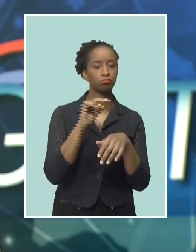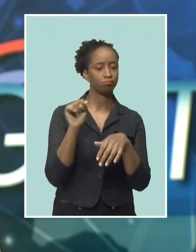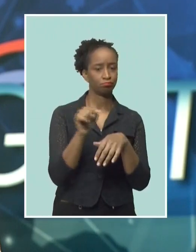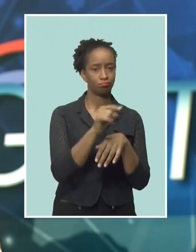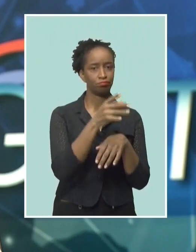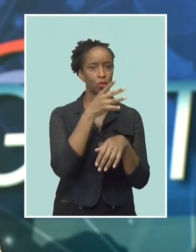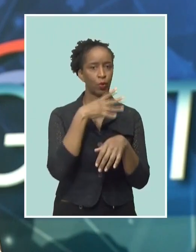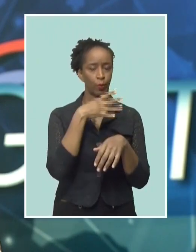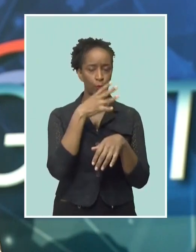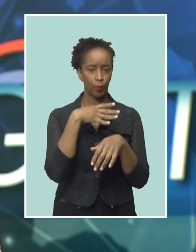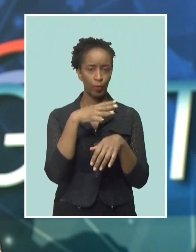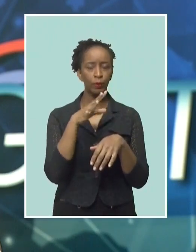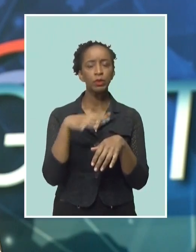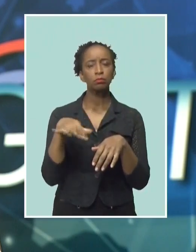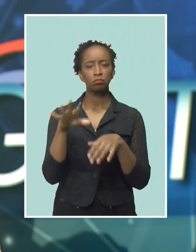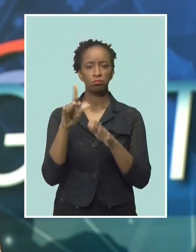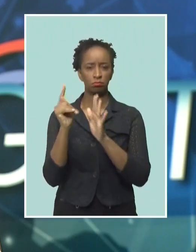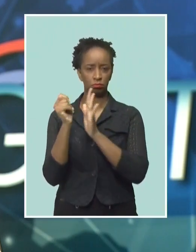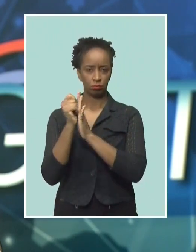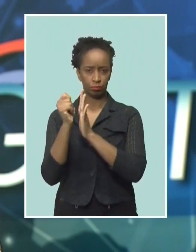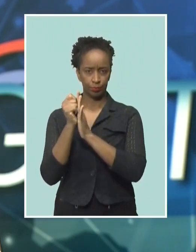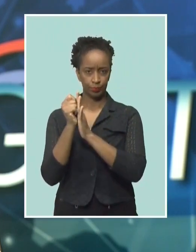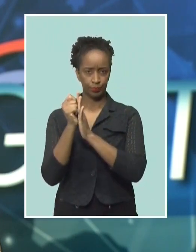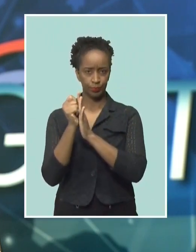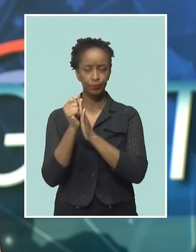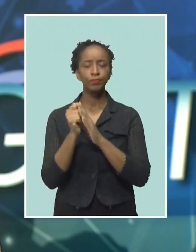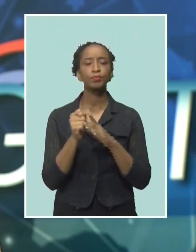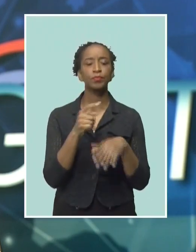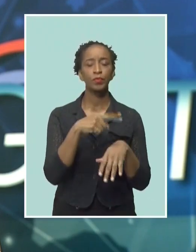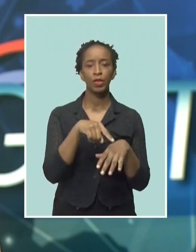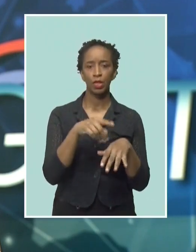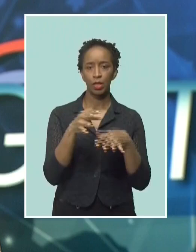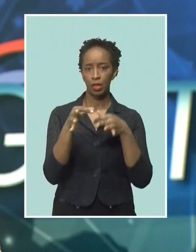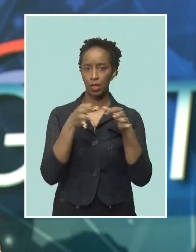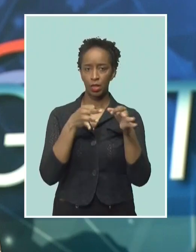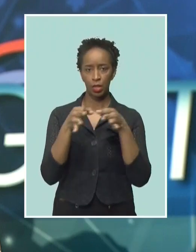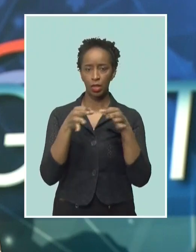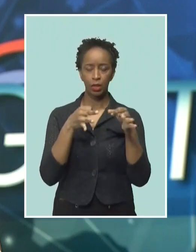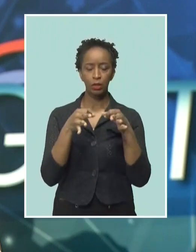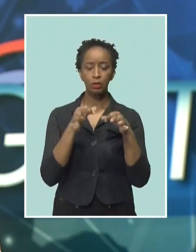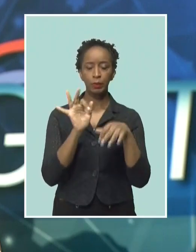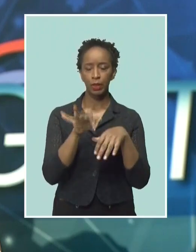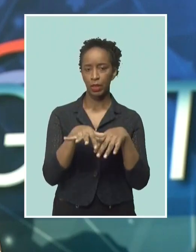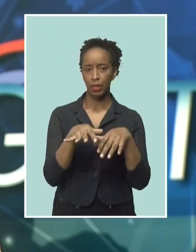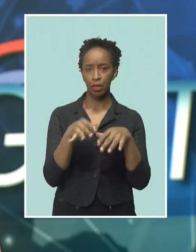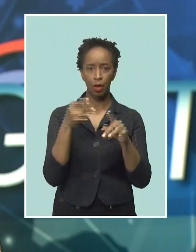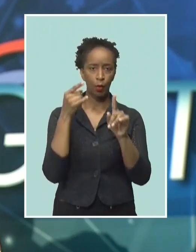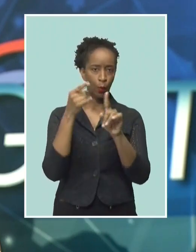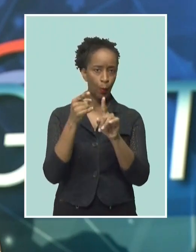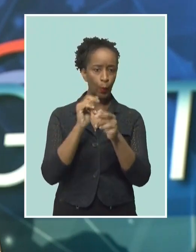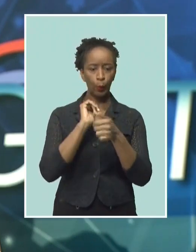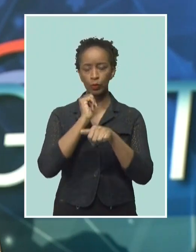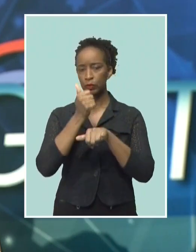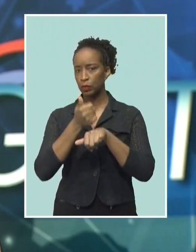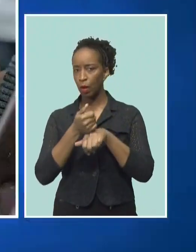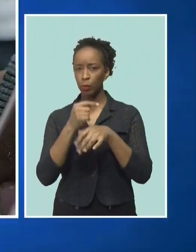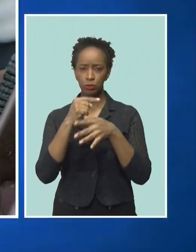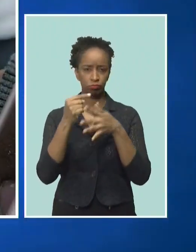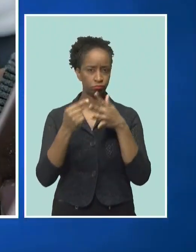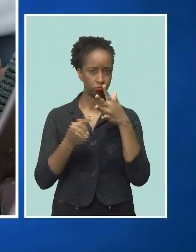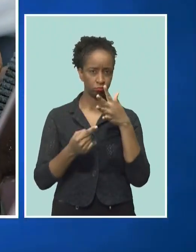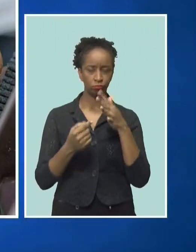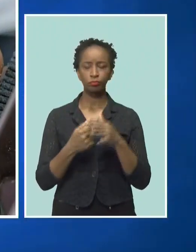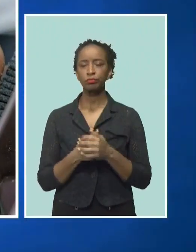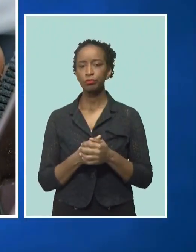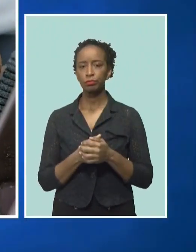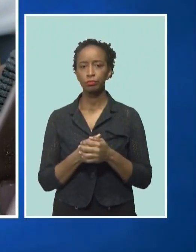city. The officials discuss the operation on tonight's Business Report. Trevor Thorpe tells us more. The Vault